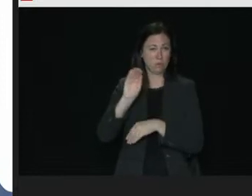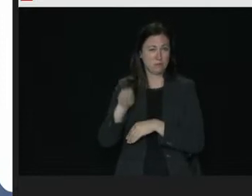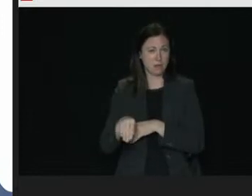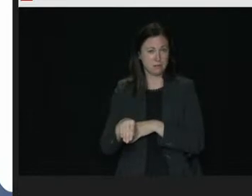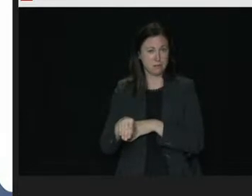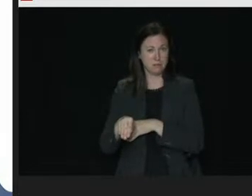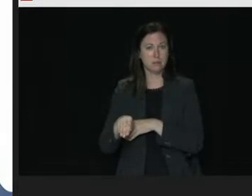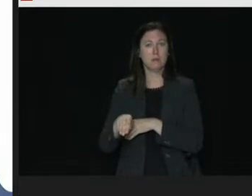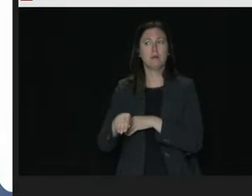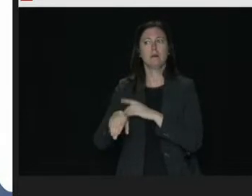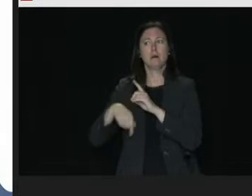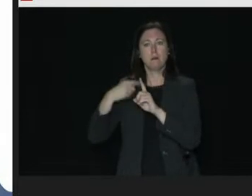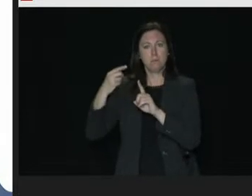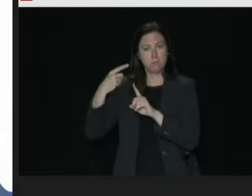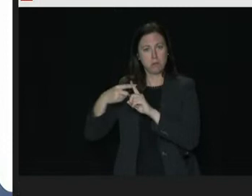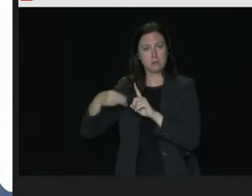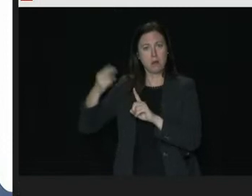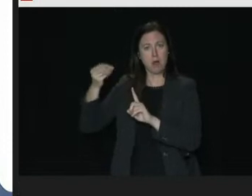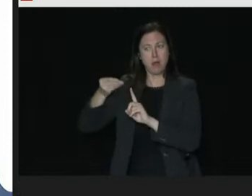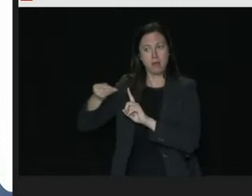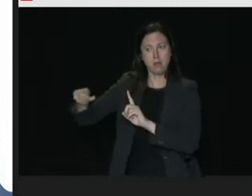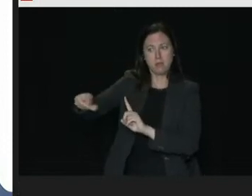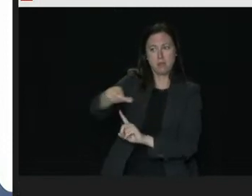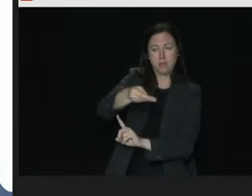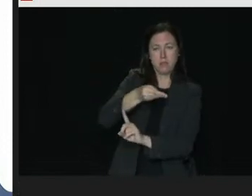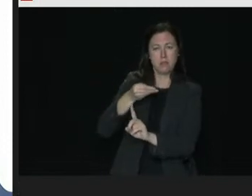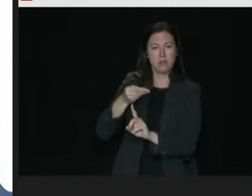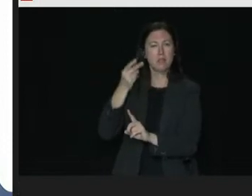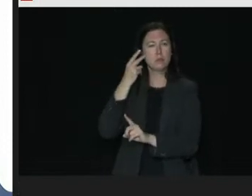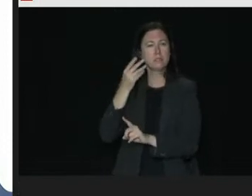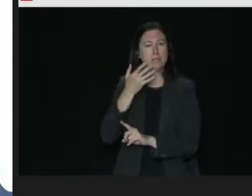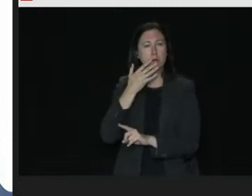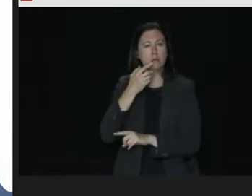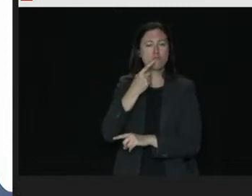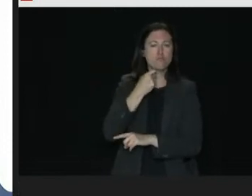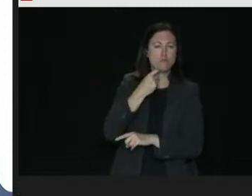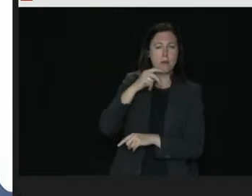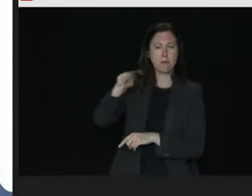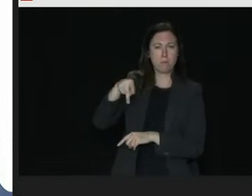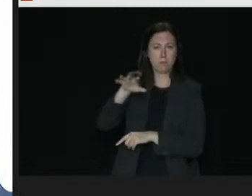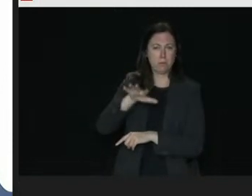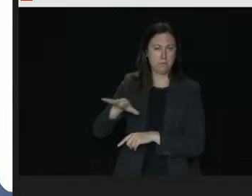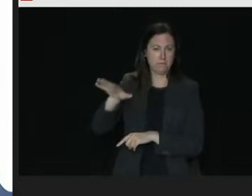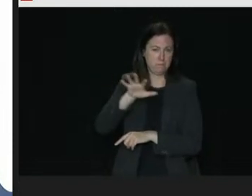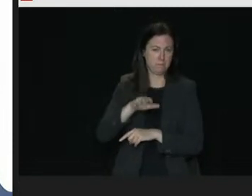high incidence, seen as red and purple colored areas on the map.